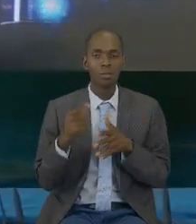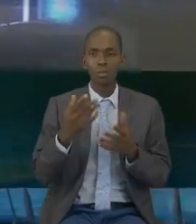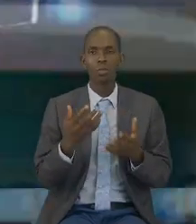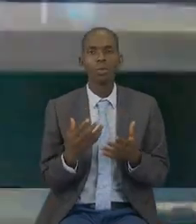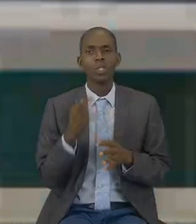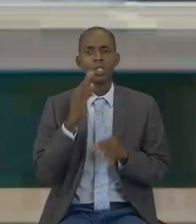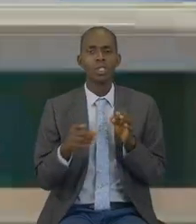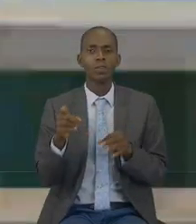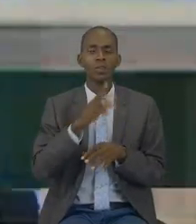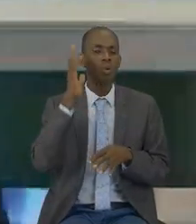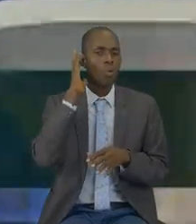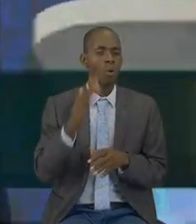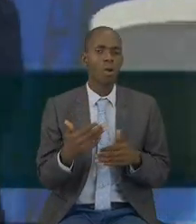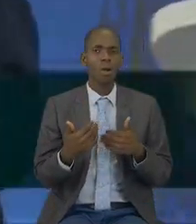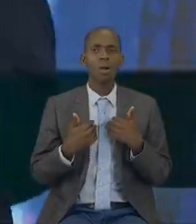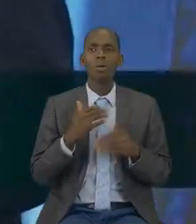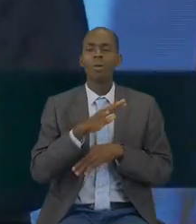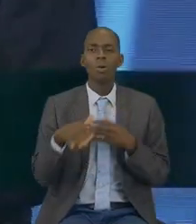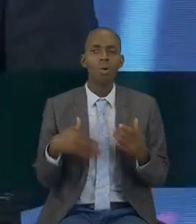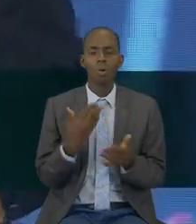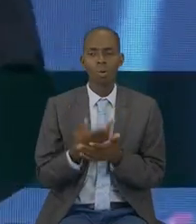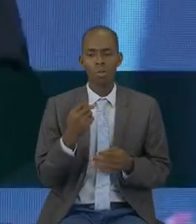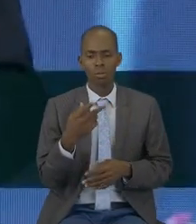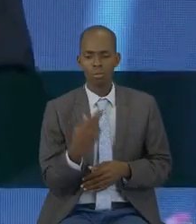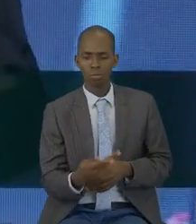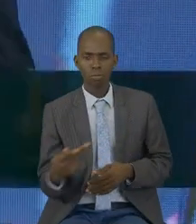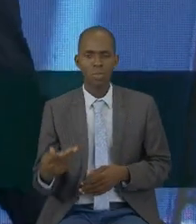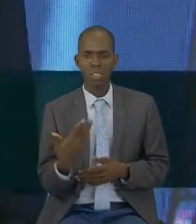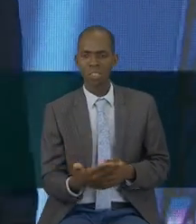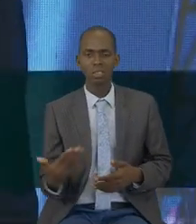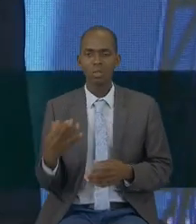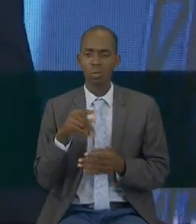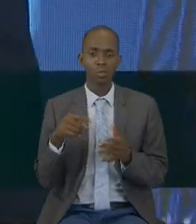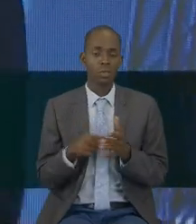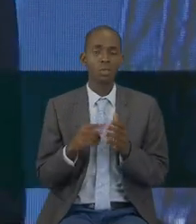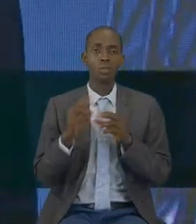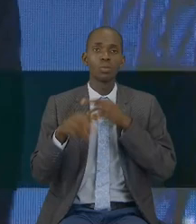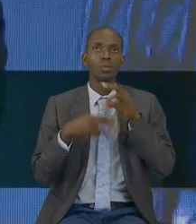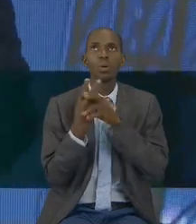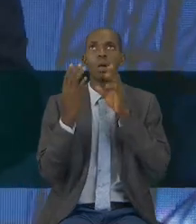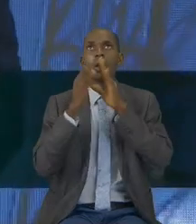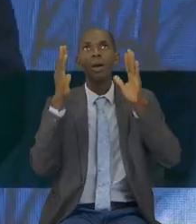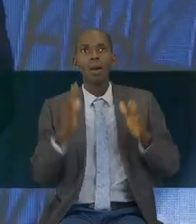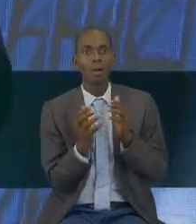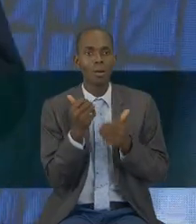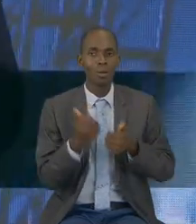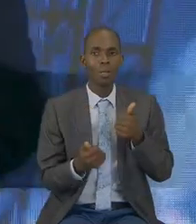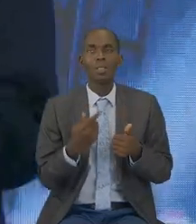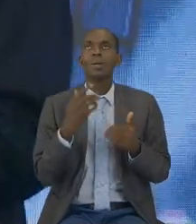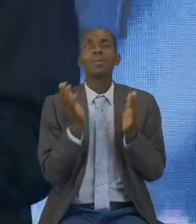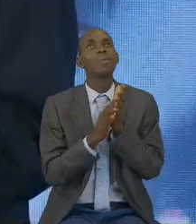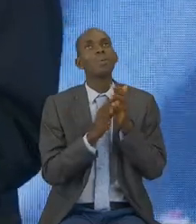he shall have all the properties of this world? And he will say, praise the Lord, I'm in church,